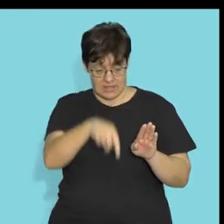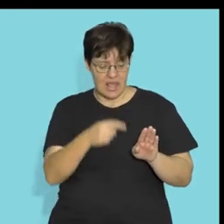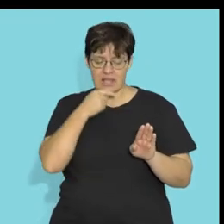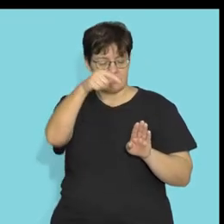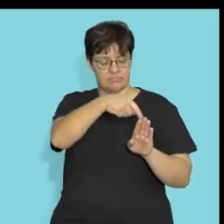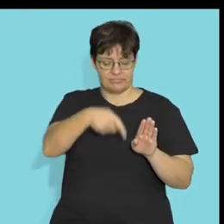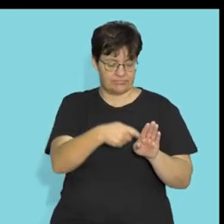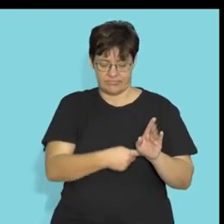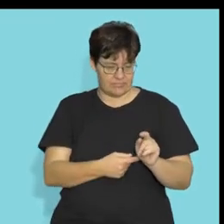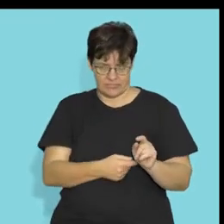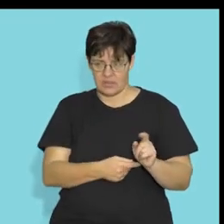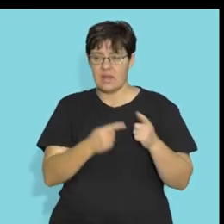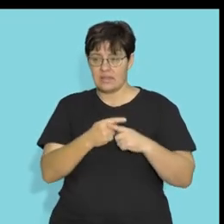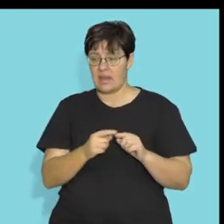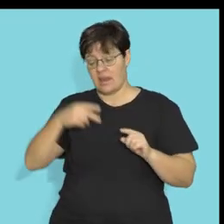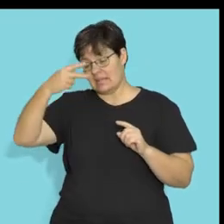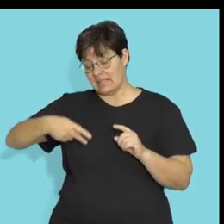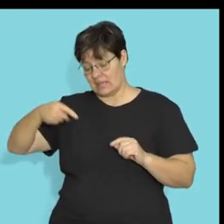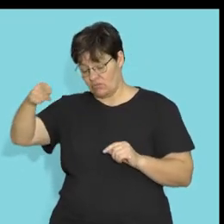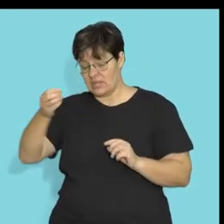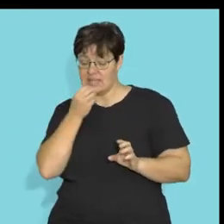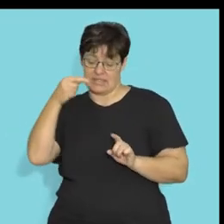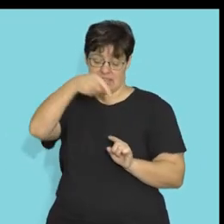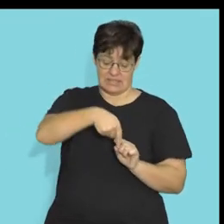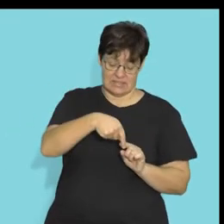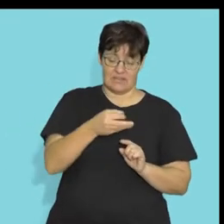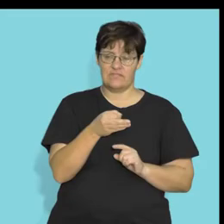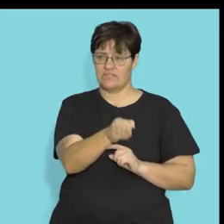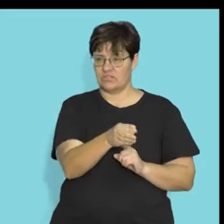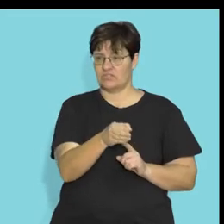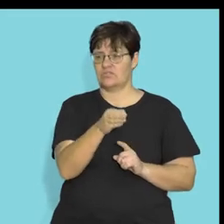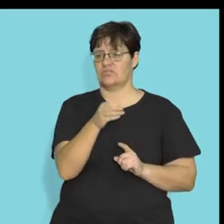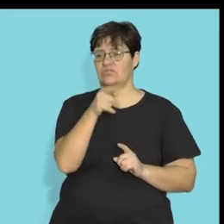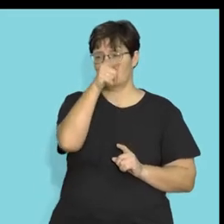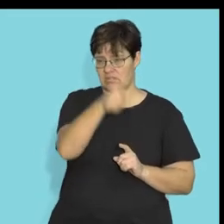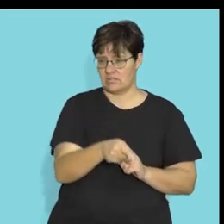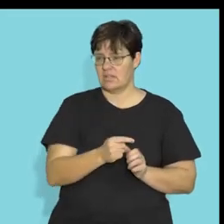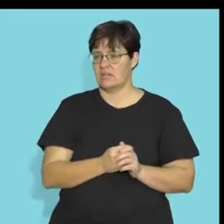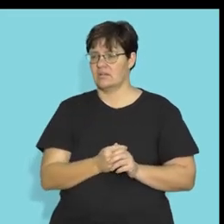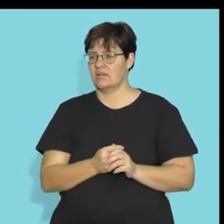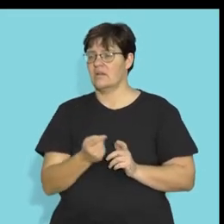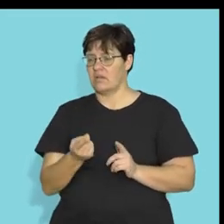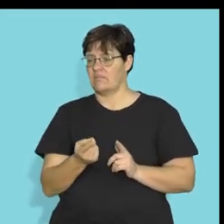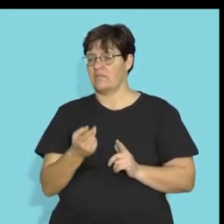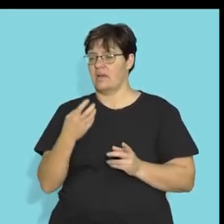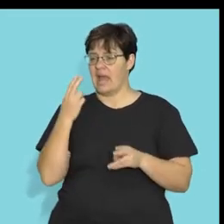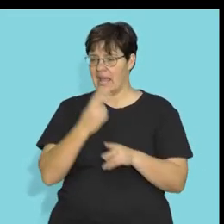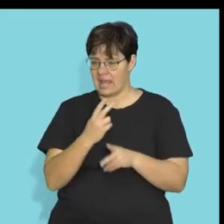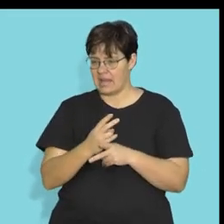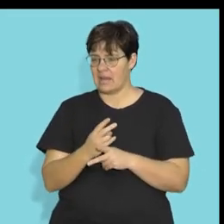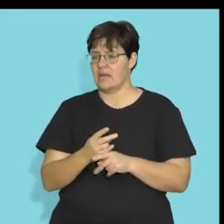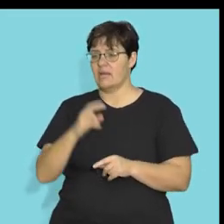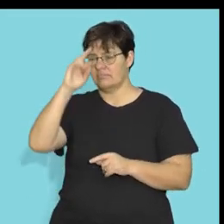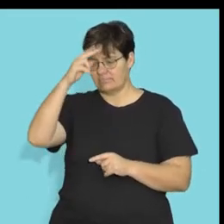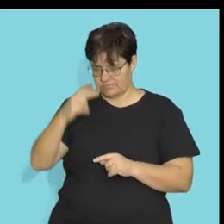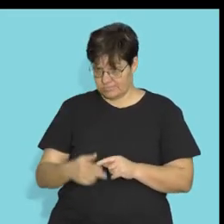secondary level are consumed by your secondary consumers. And we see that at the tertiary level, we've got, again,